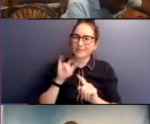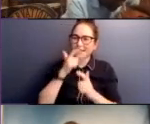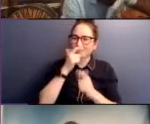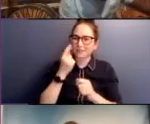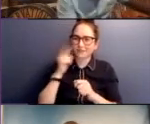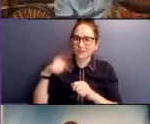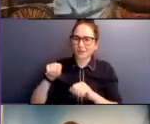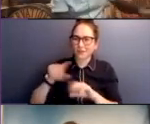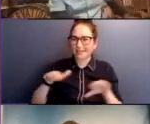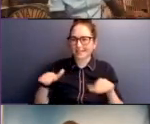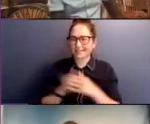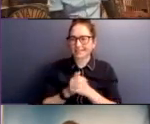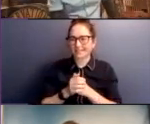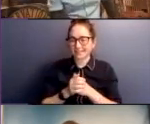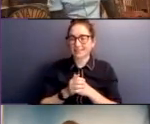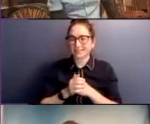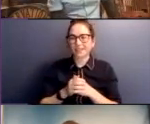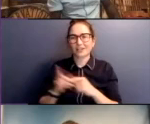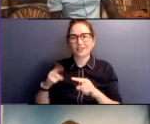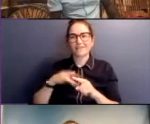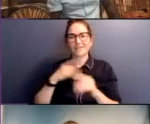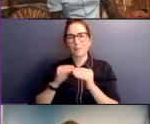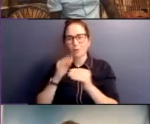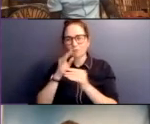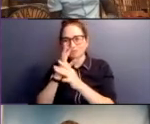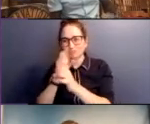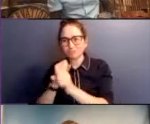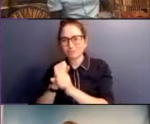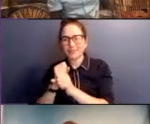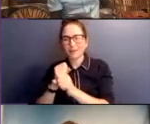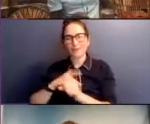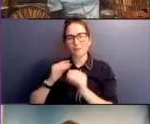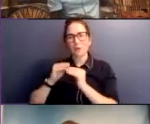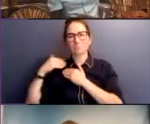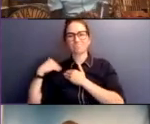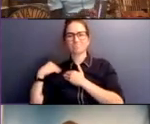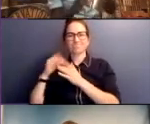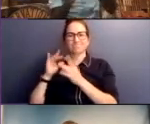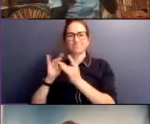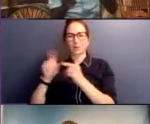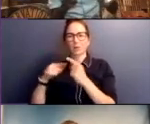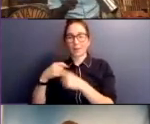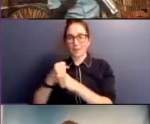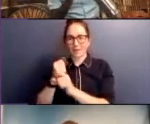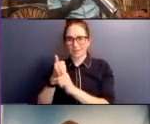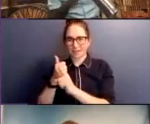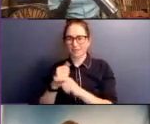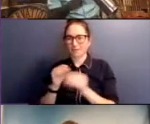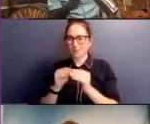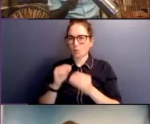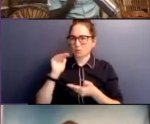kids. They take more of an interest in it and they claim more responsibility when they've made it. So here's a smaller can.